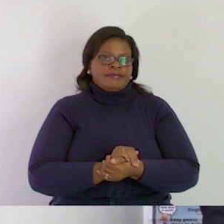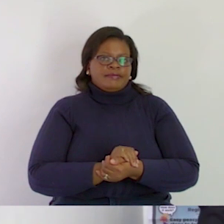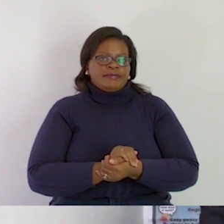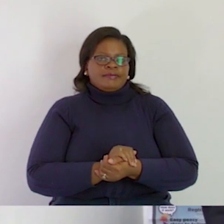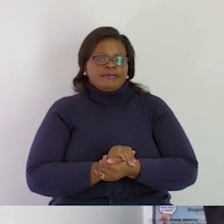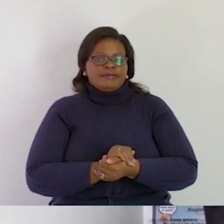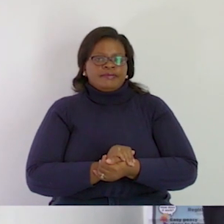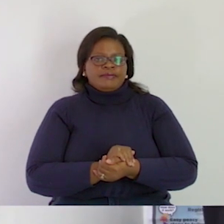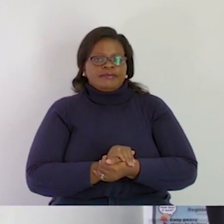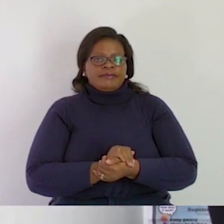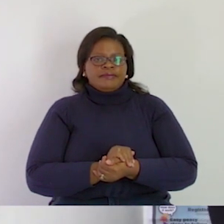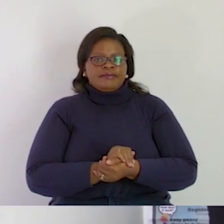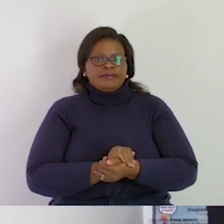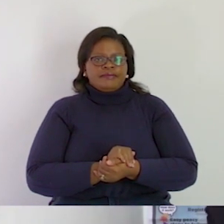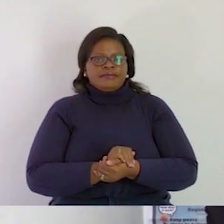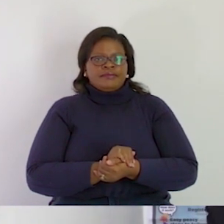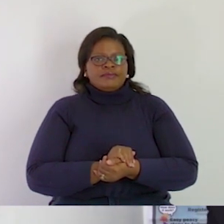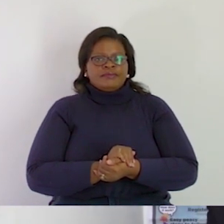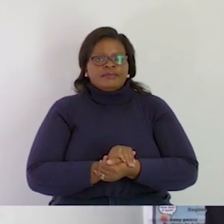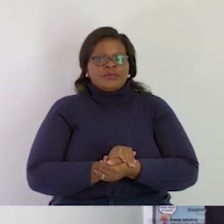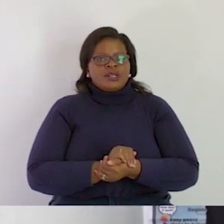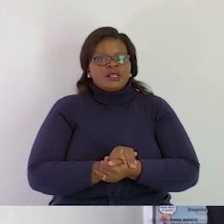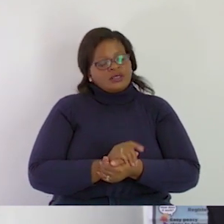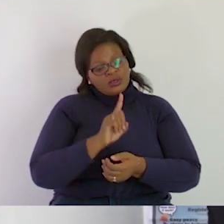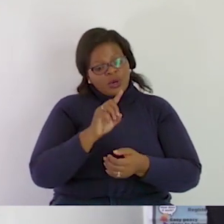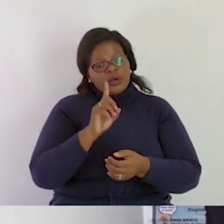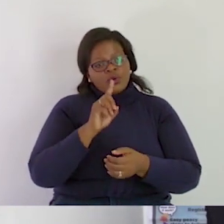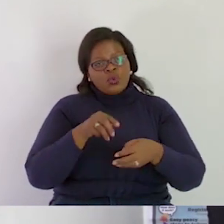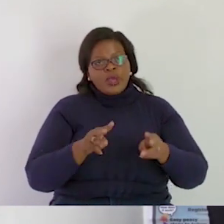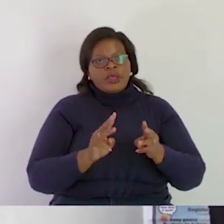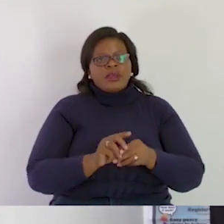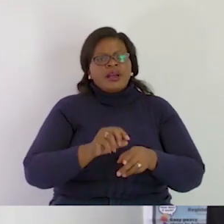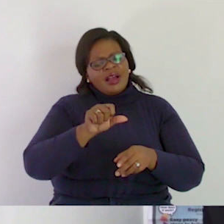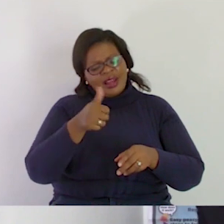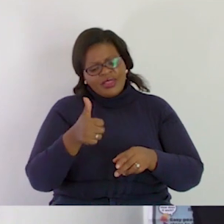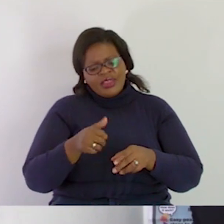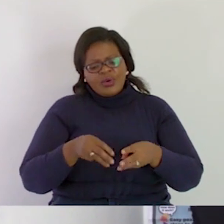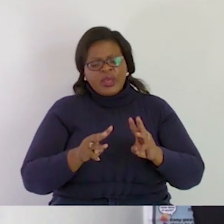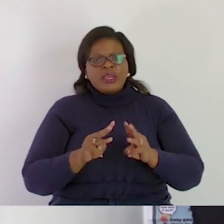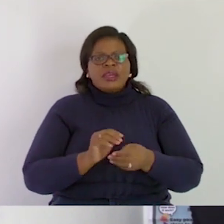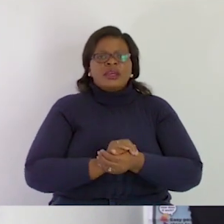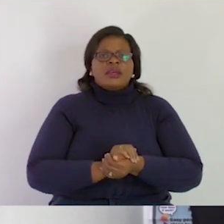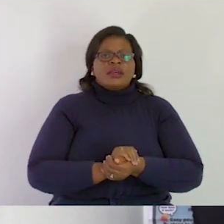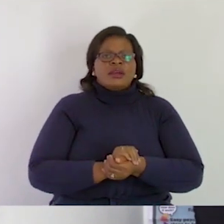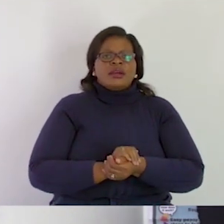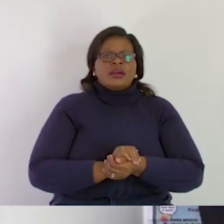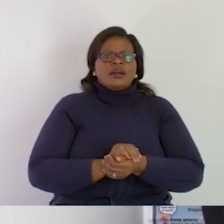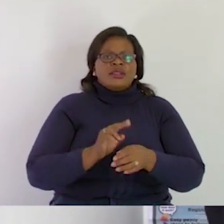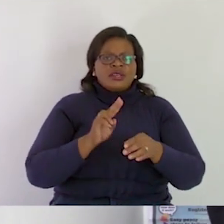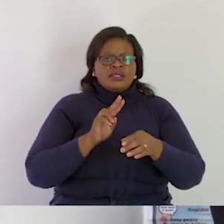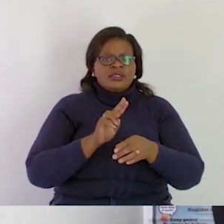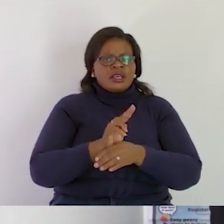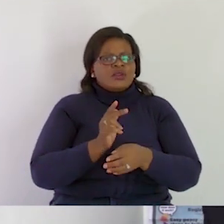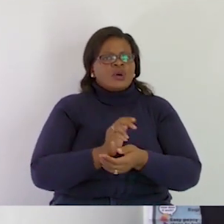5, I'll get a 9. That is just one method. But another method, you can start the second method. I